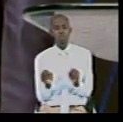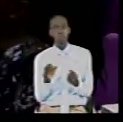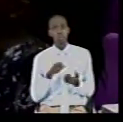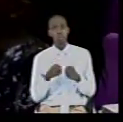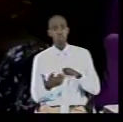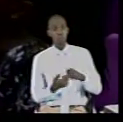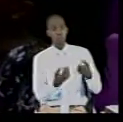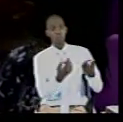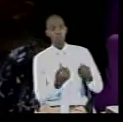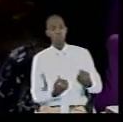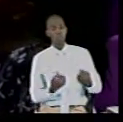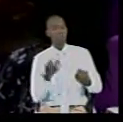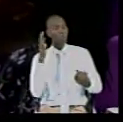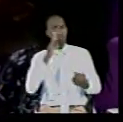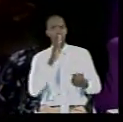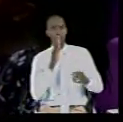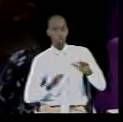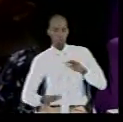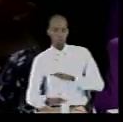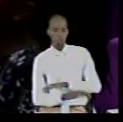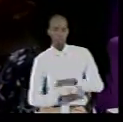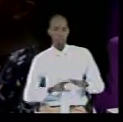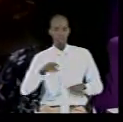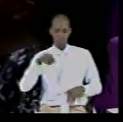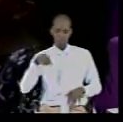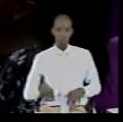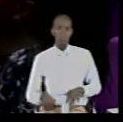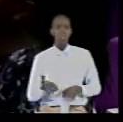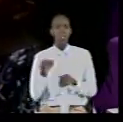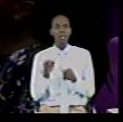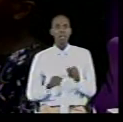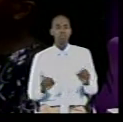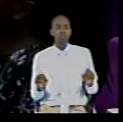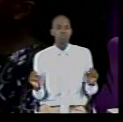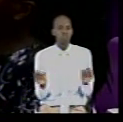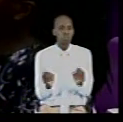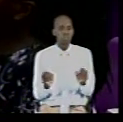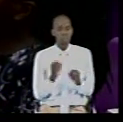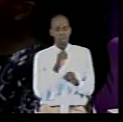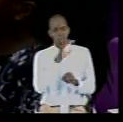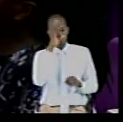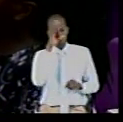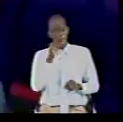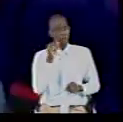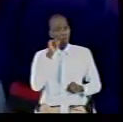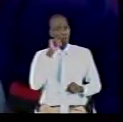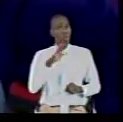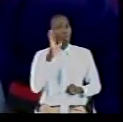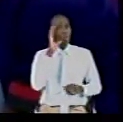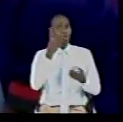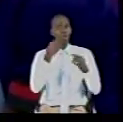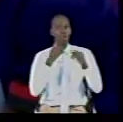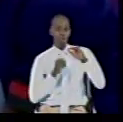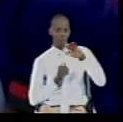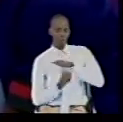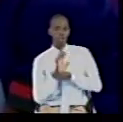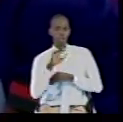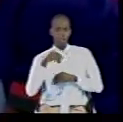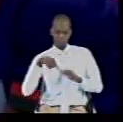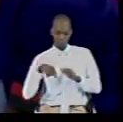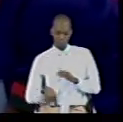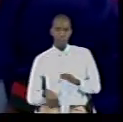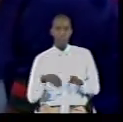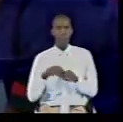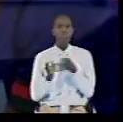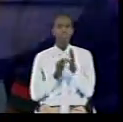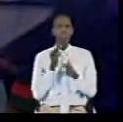feet. Every threatening man or woman will come under your feet. And you will